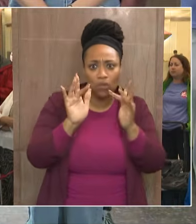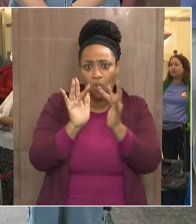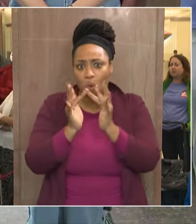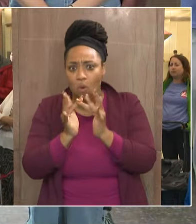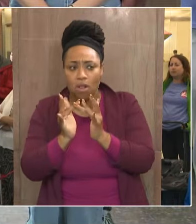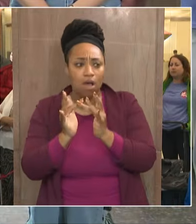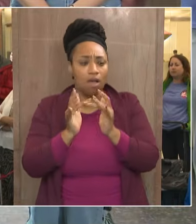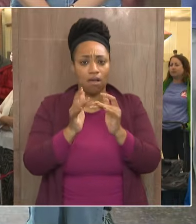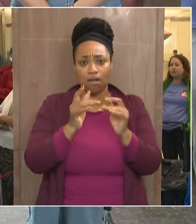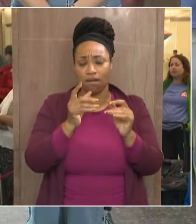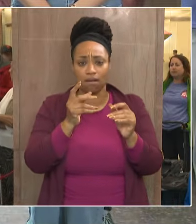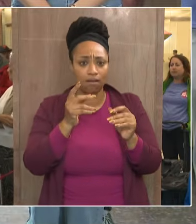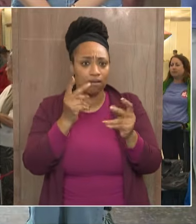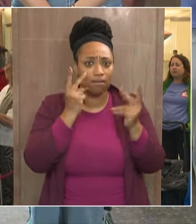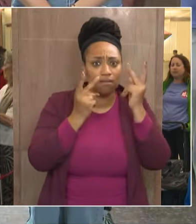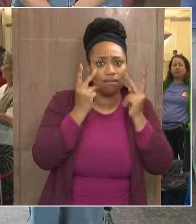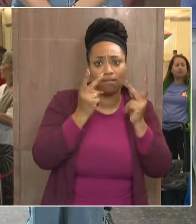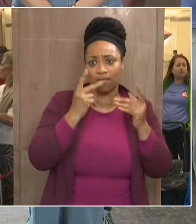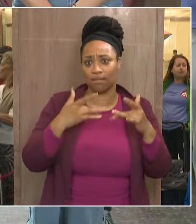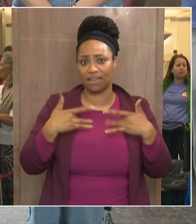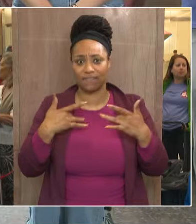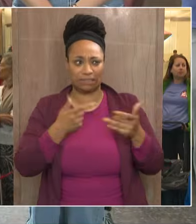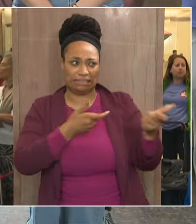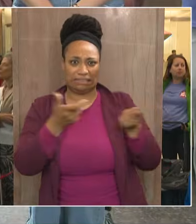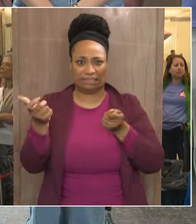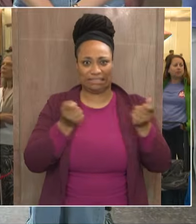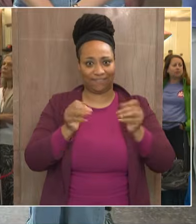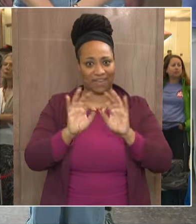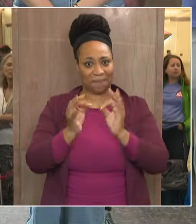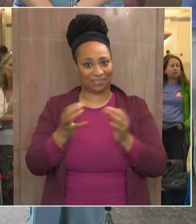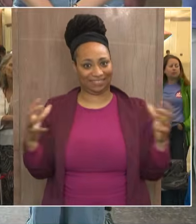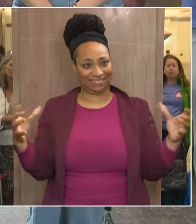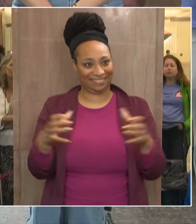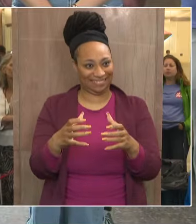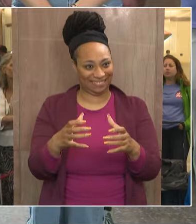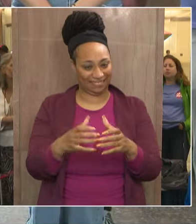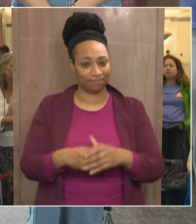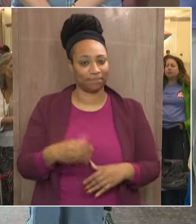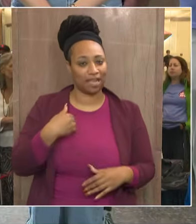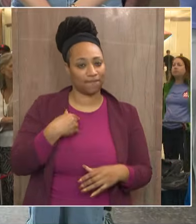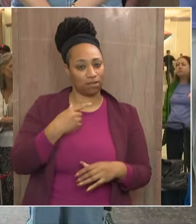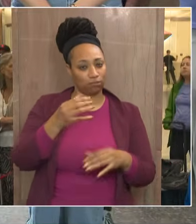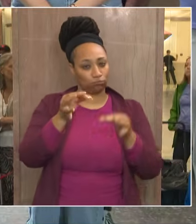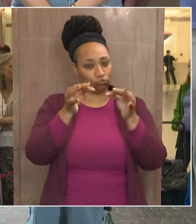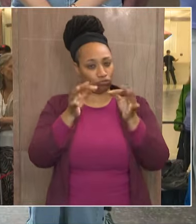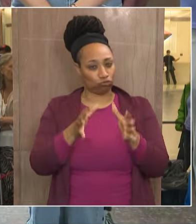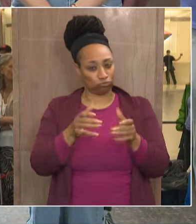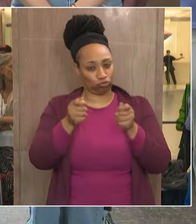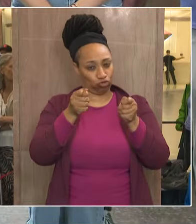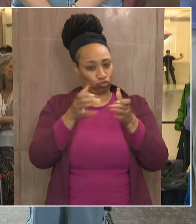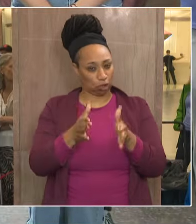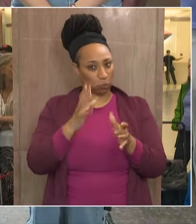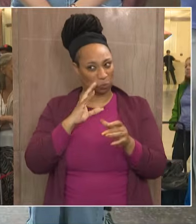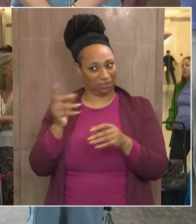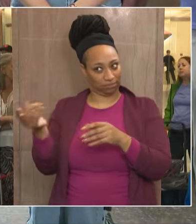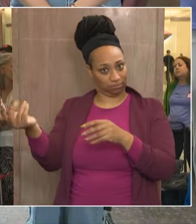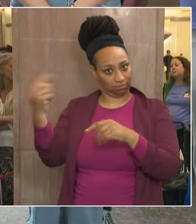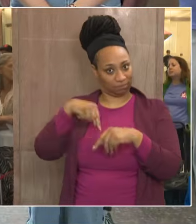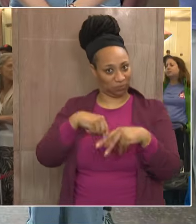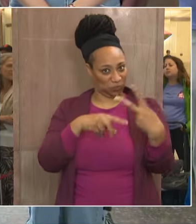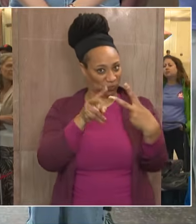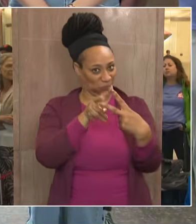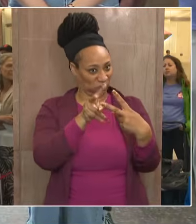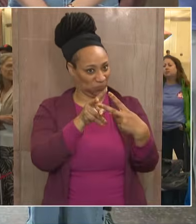want you to hear from 2 dynamic DC leaders. We're going to start with Director Cozart from the Office of Planning, followed by